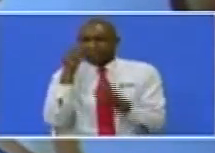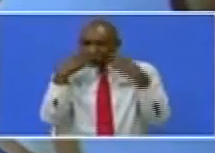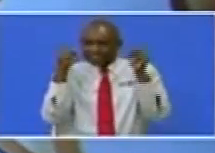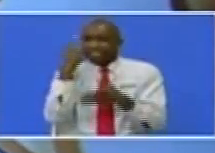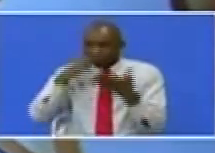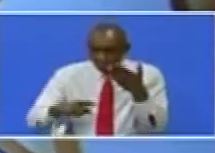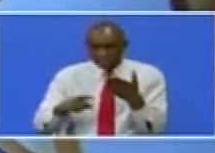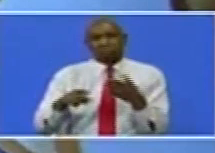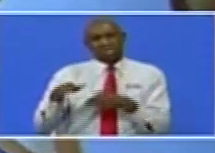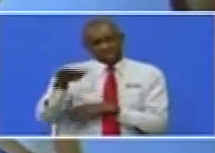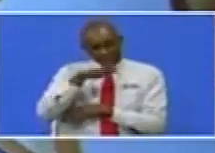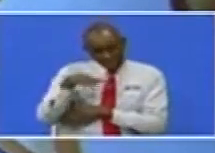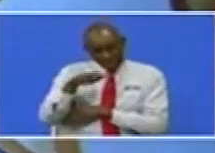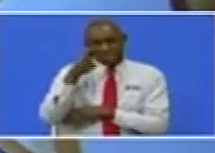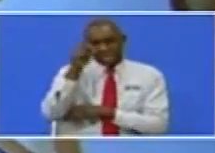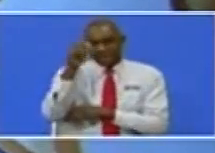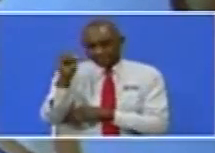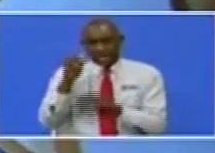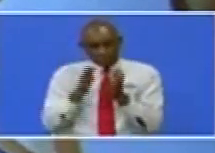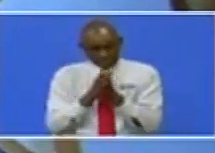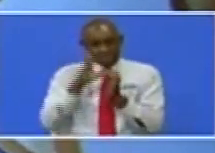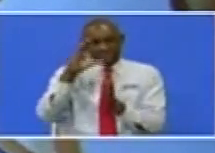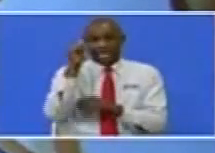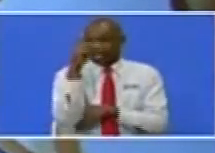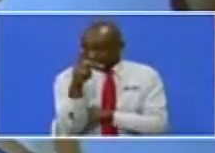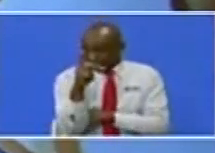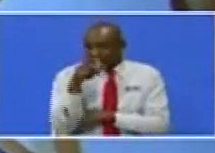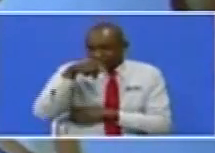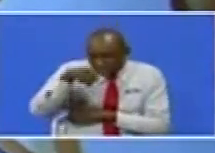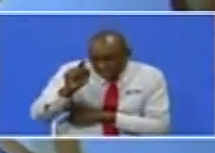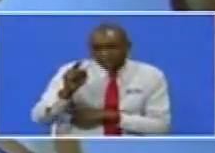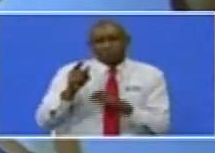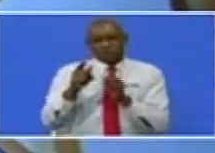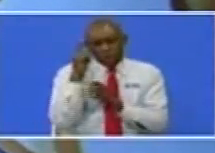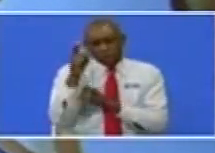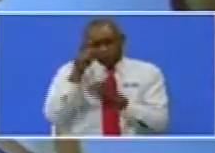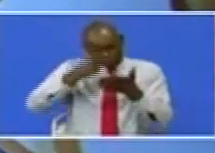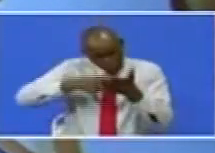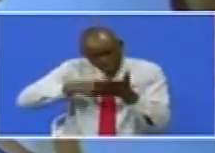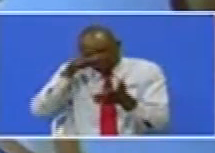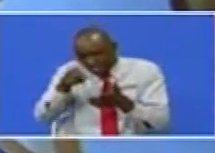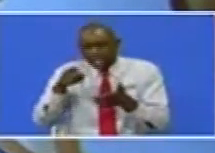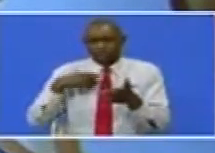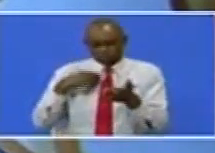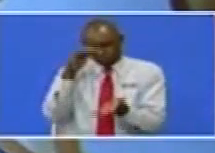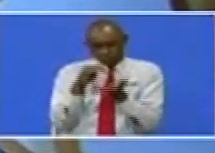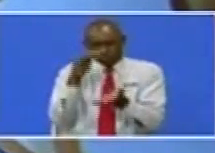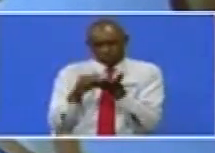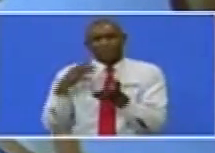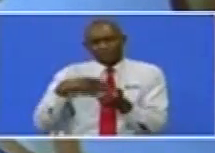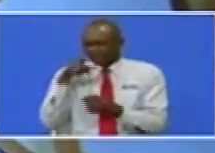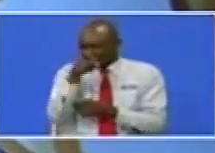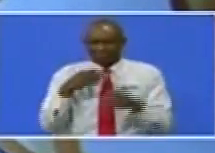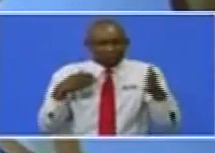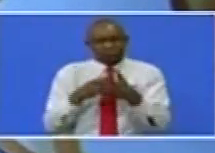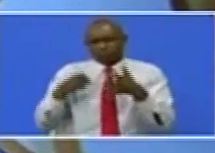to Environment Body NEMA and the Communications Authority of Kenya to review the regulatory levies that investors argued were